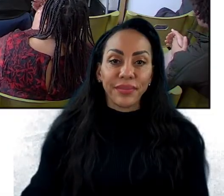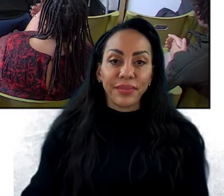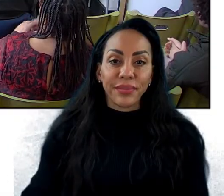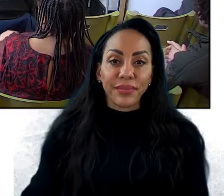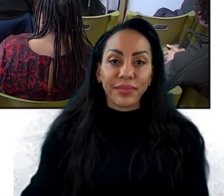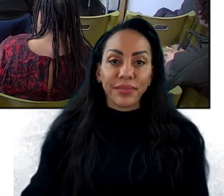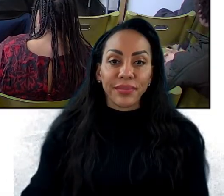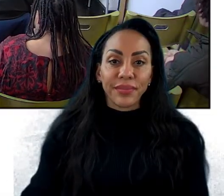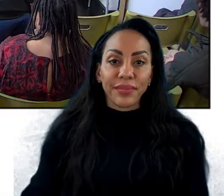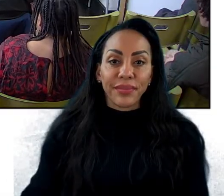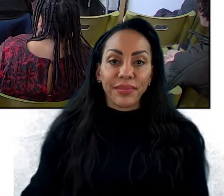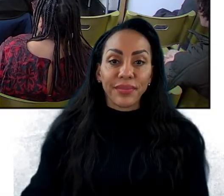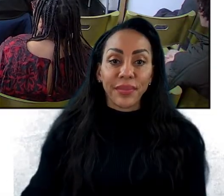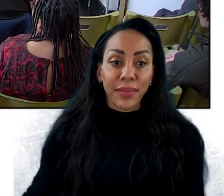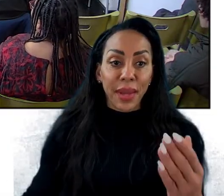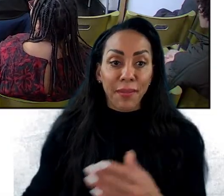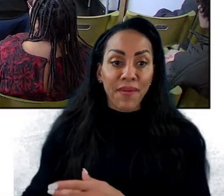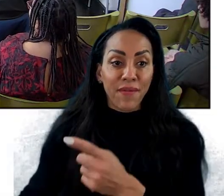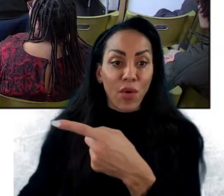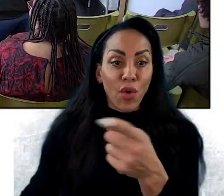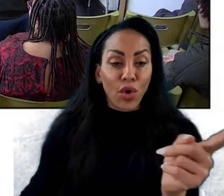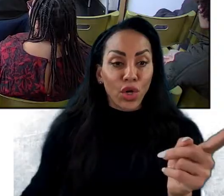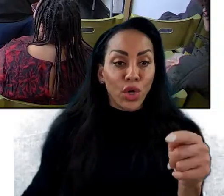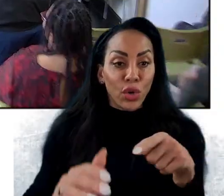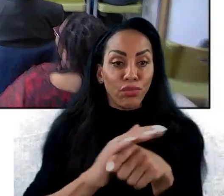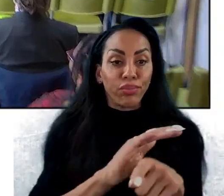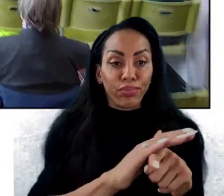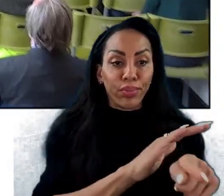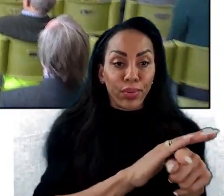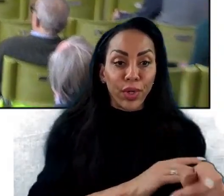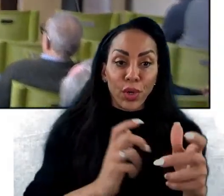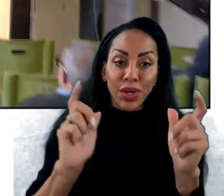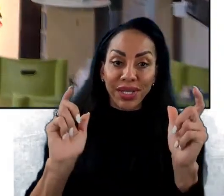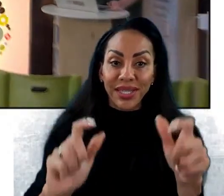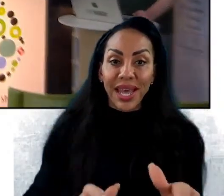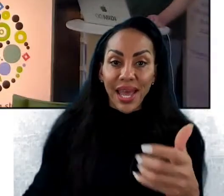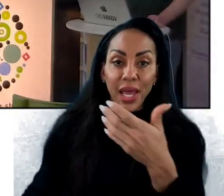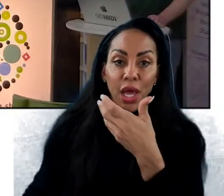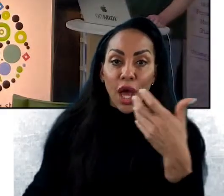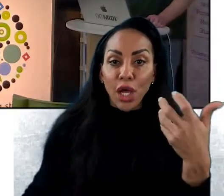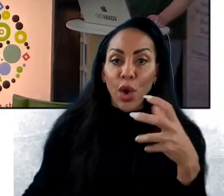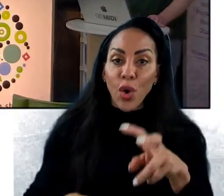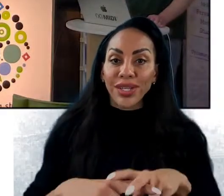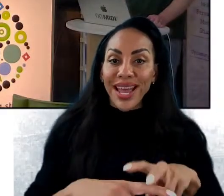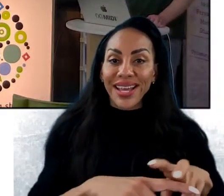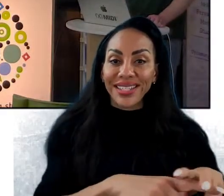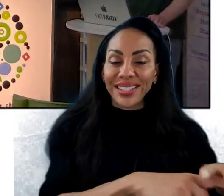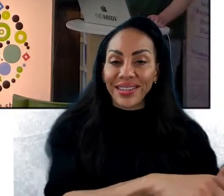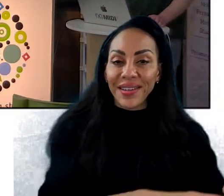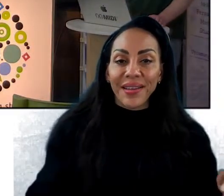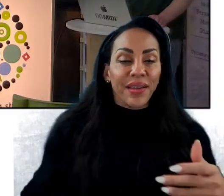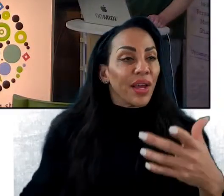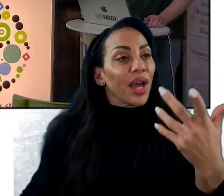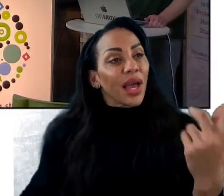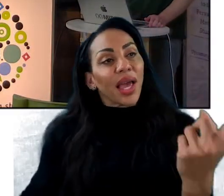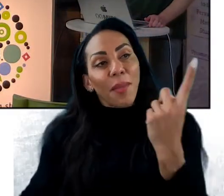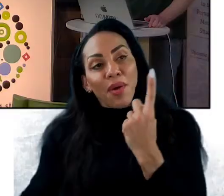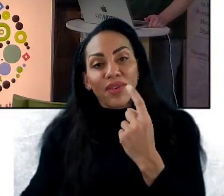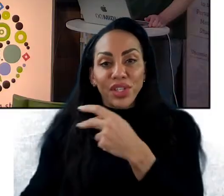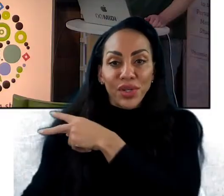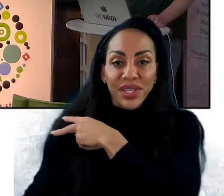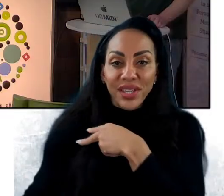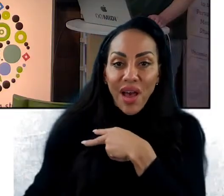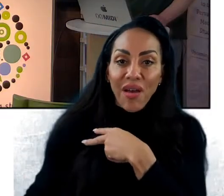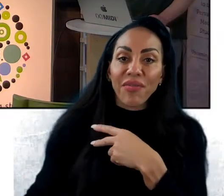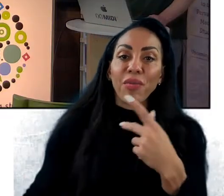All right, before you all go, if you want to stick around and hot desk today or find out more about what we do, then please come find one of the studio team and we'll be happy to help. Studio